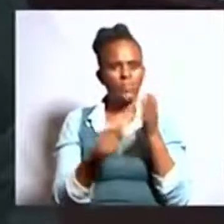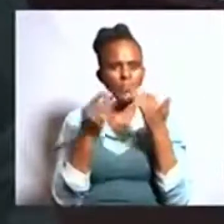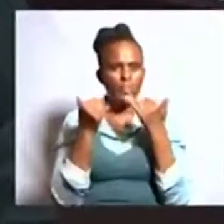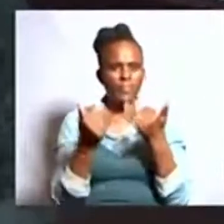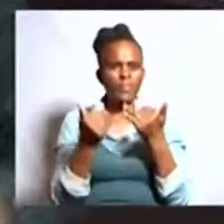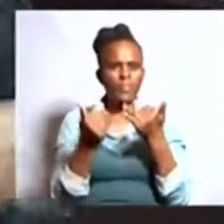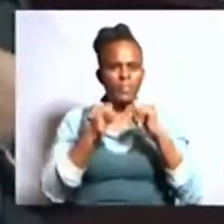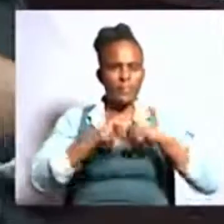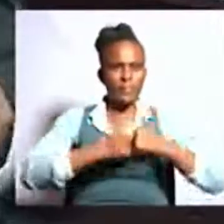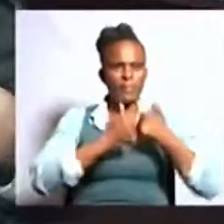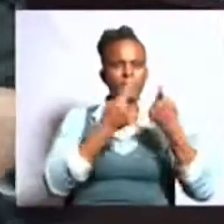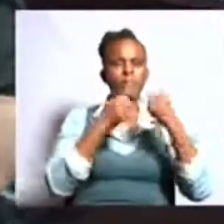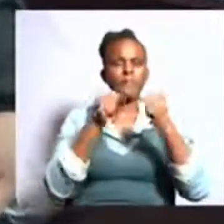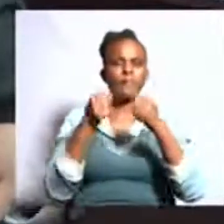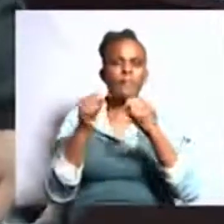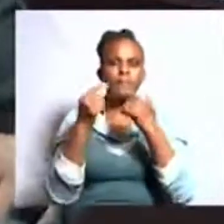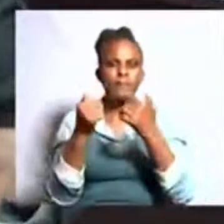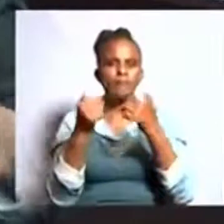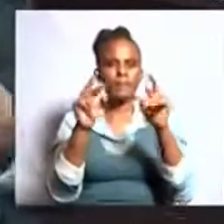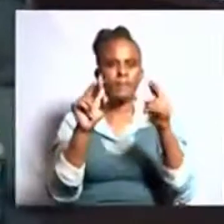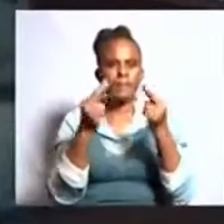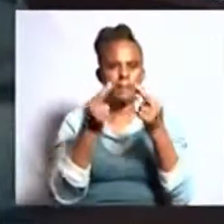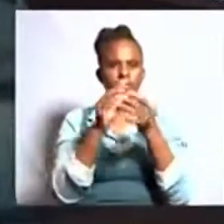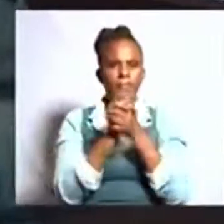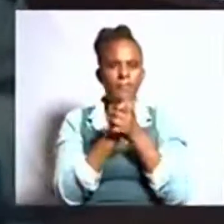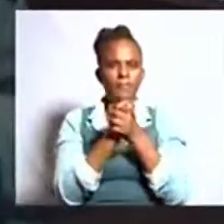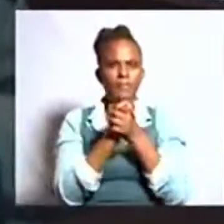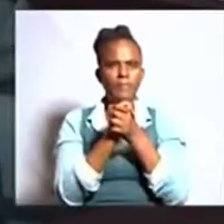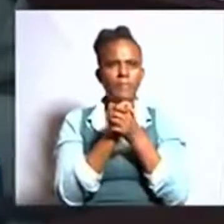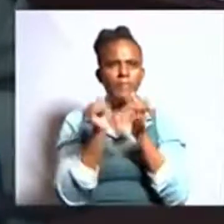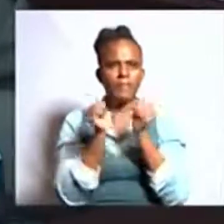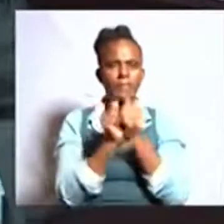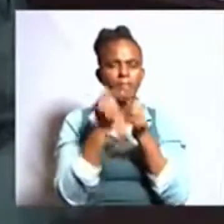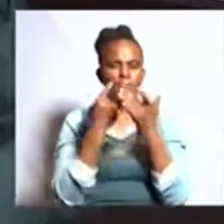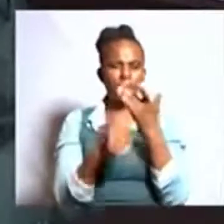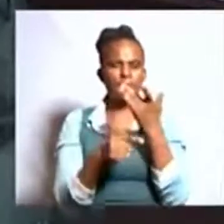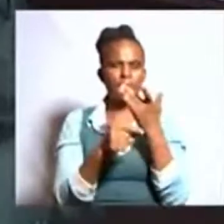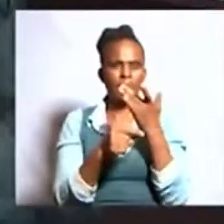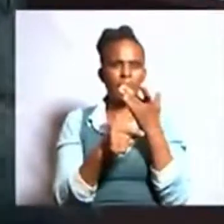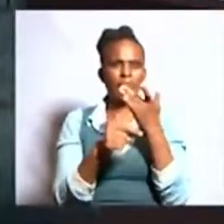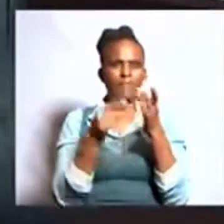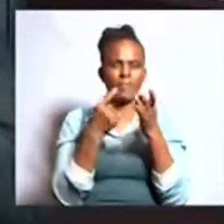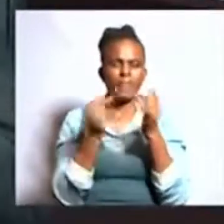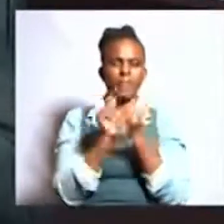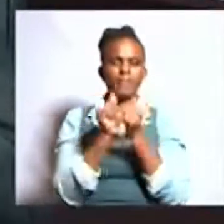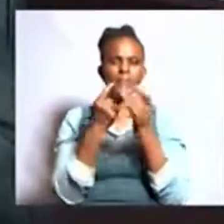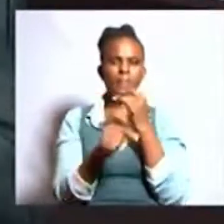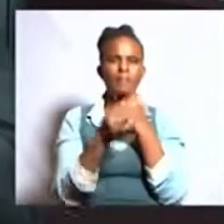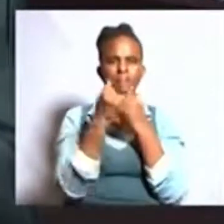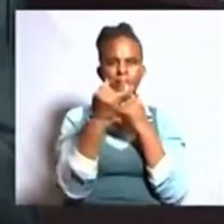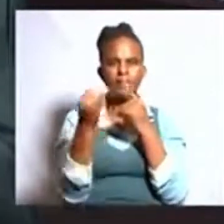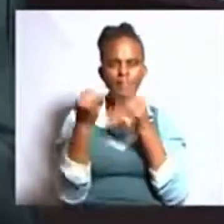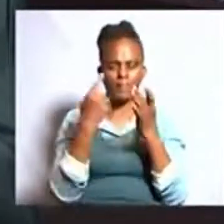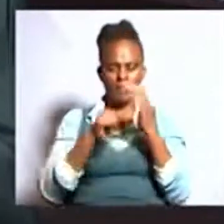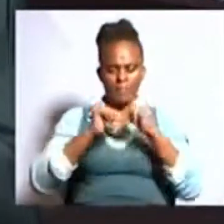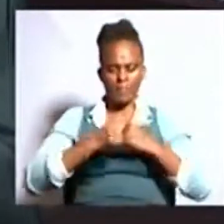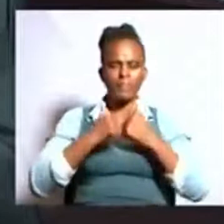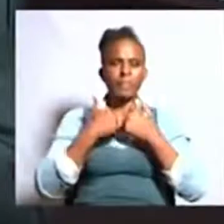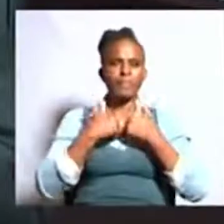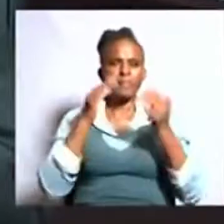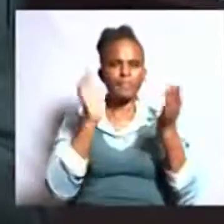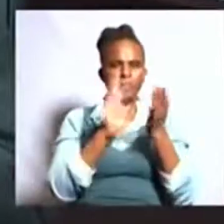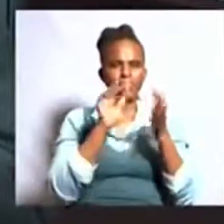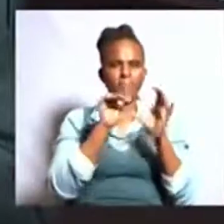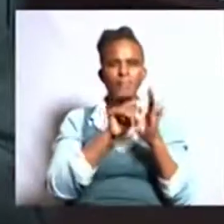we're just trying to reconcile with what was issued to them and what we have in